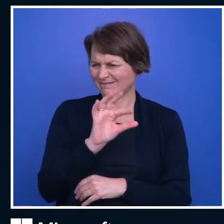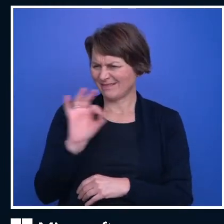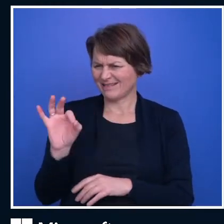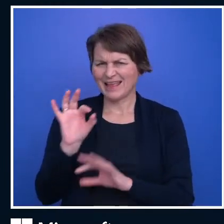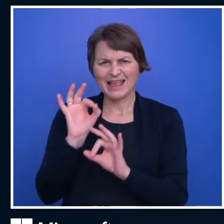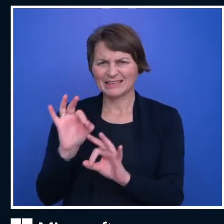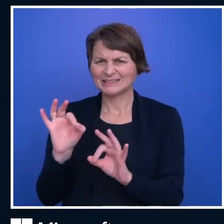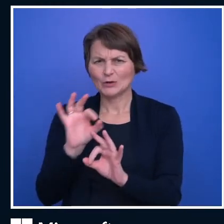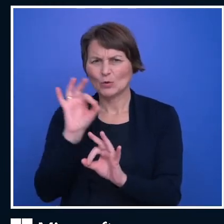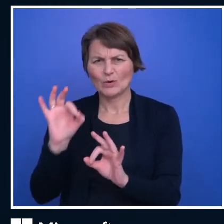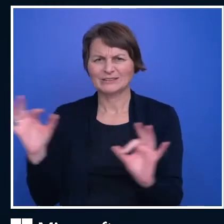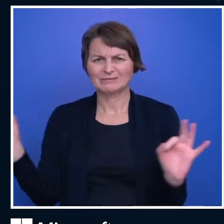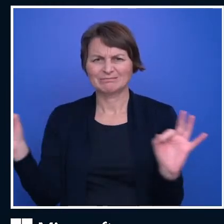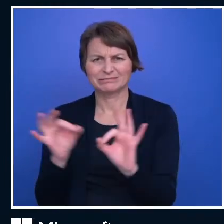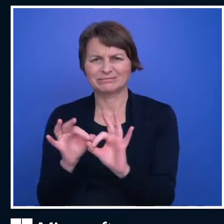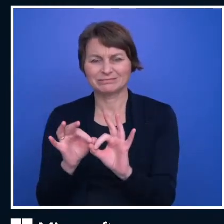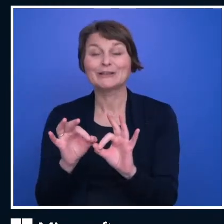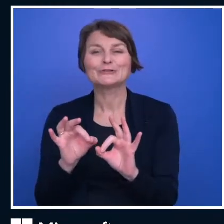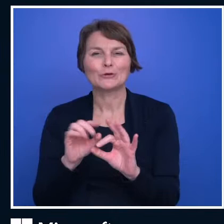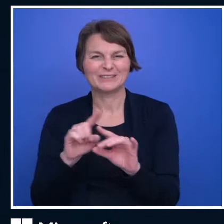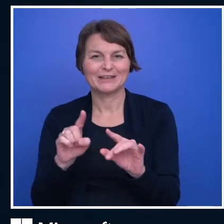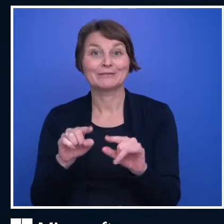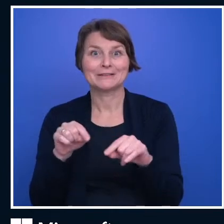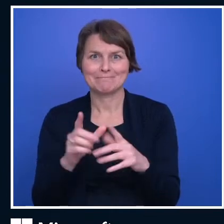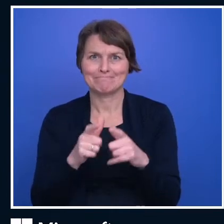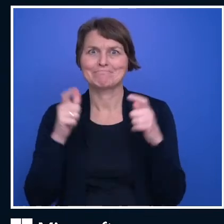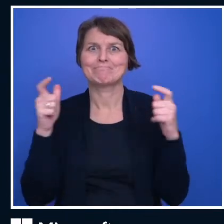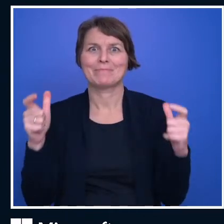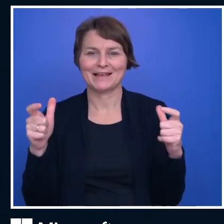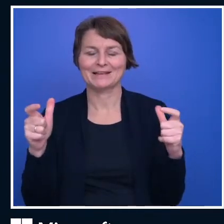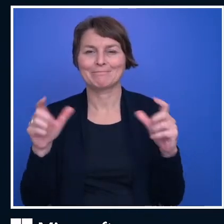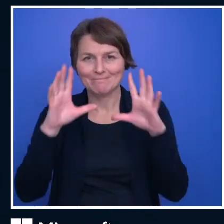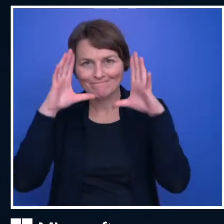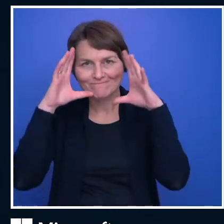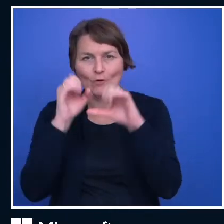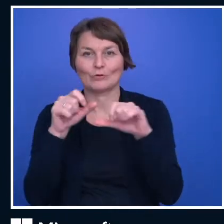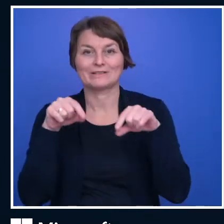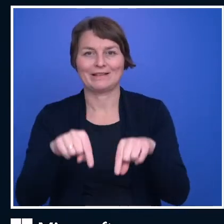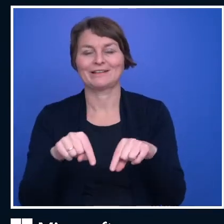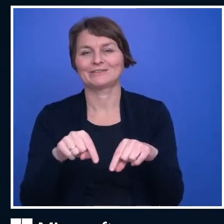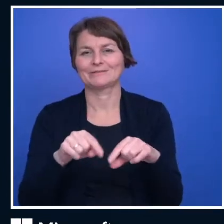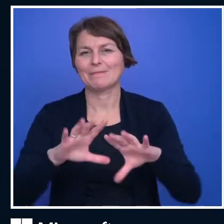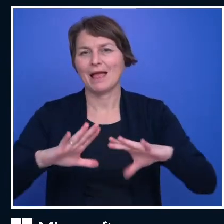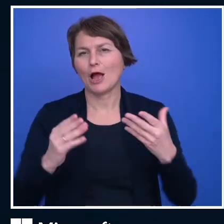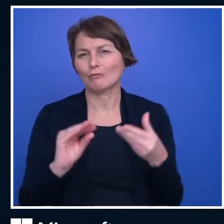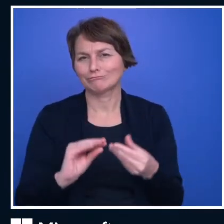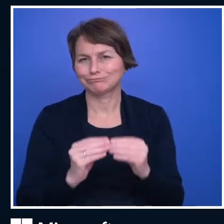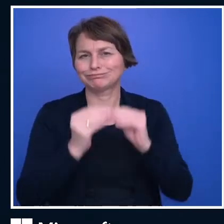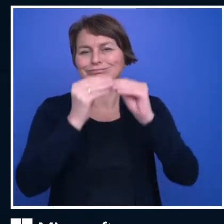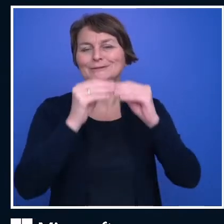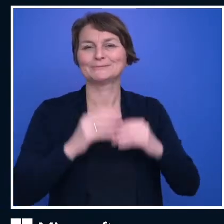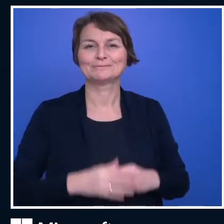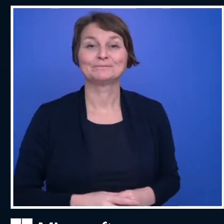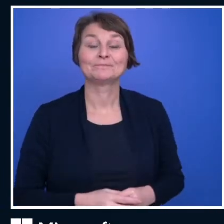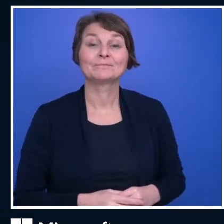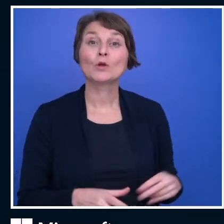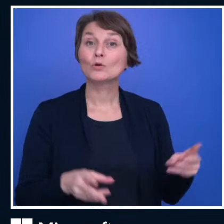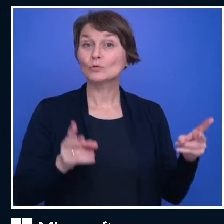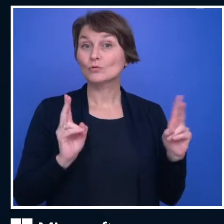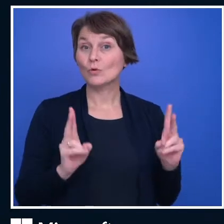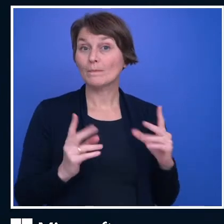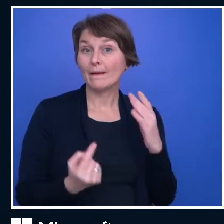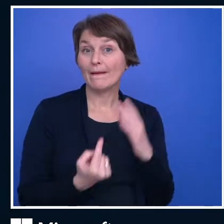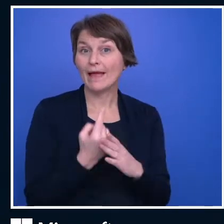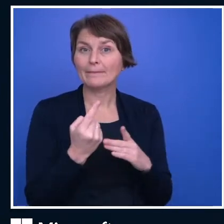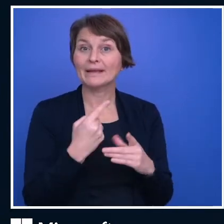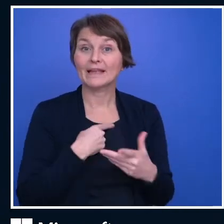is. So that would be a major part that we should be focusing on. We usually what happens when we write an exam is we